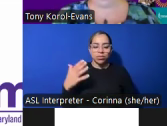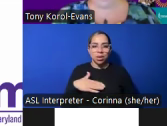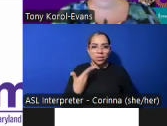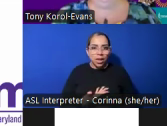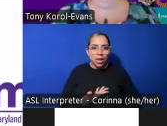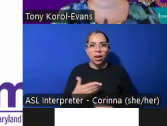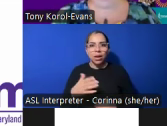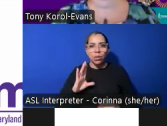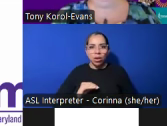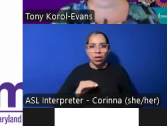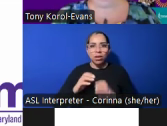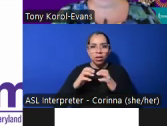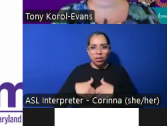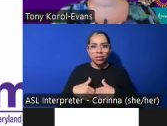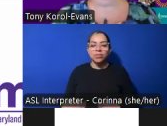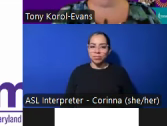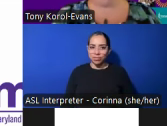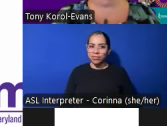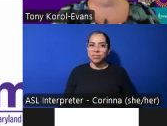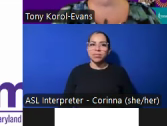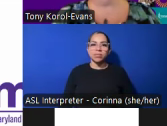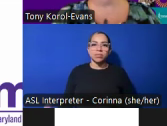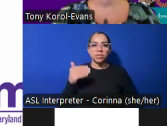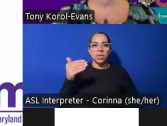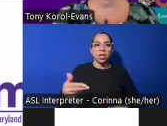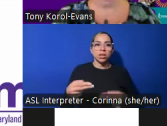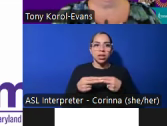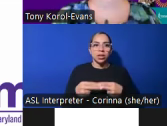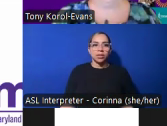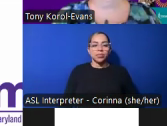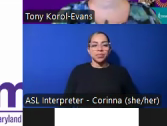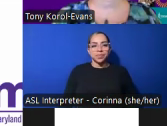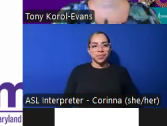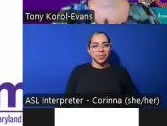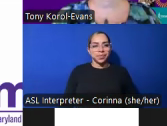So if we can go to the next slide, please.